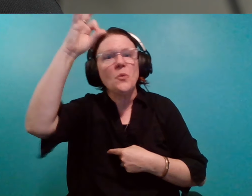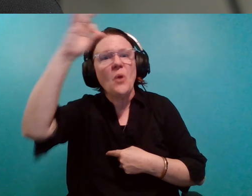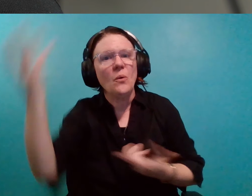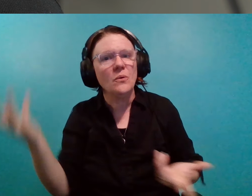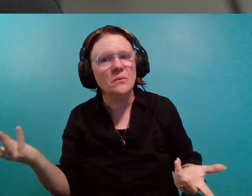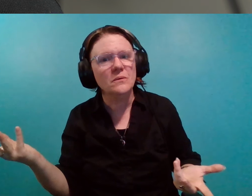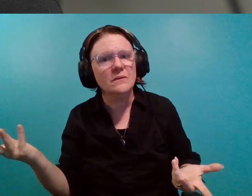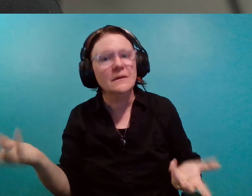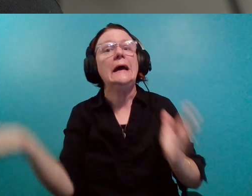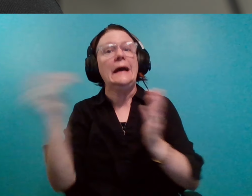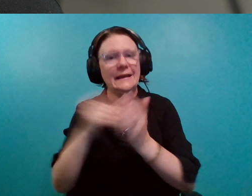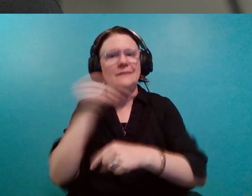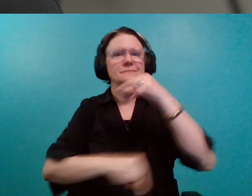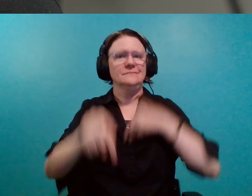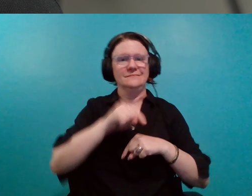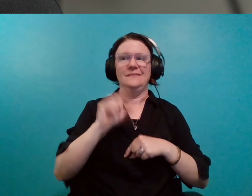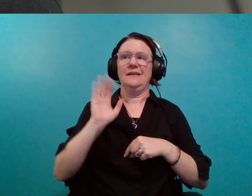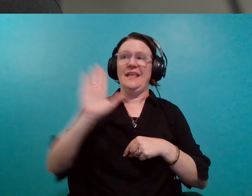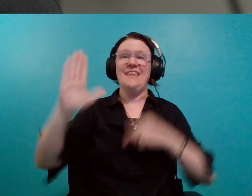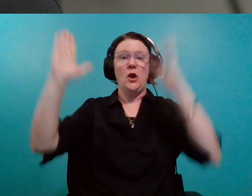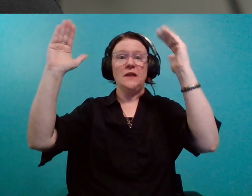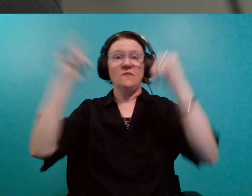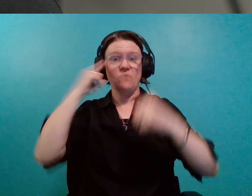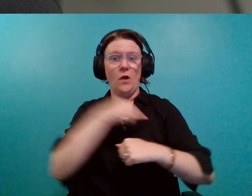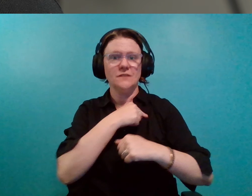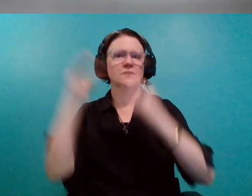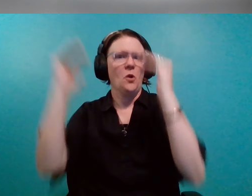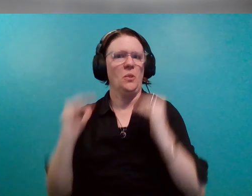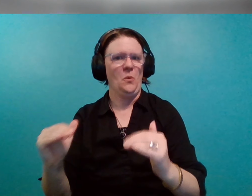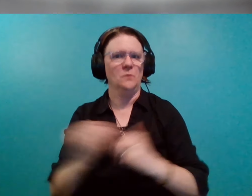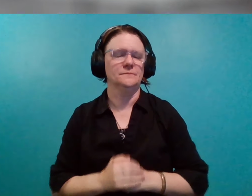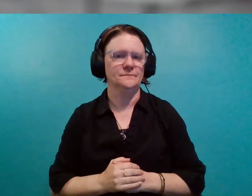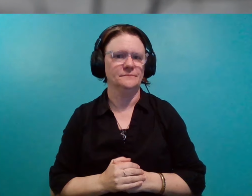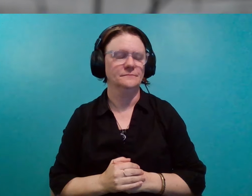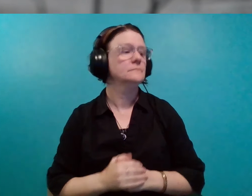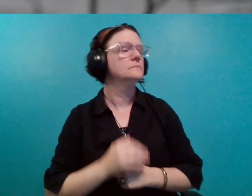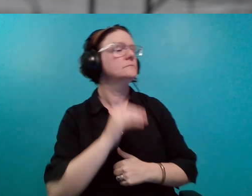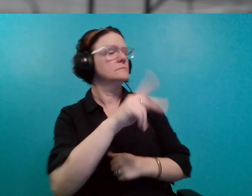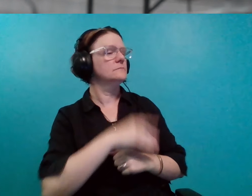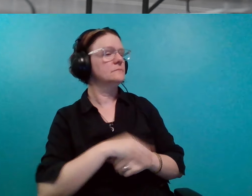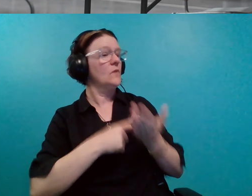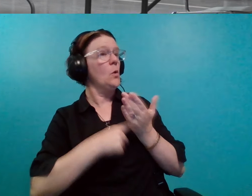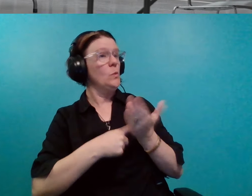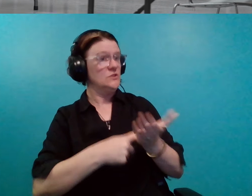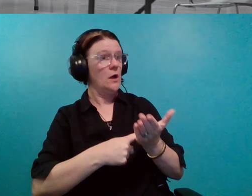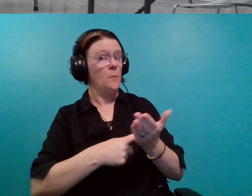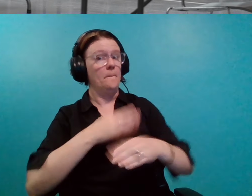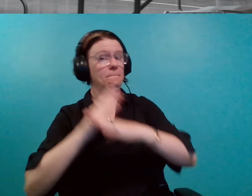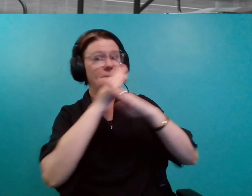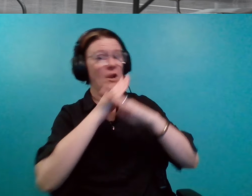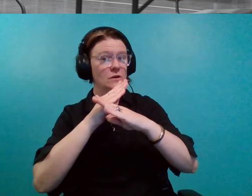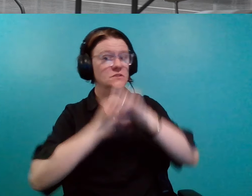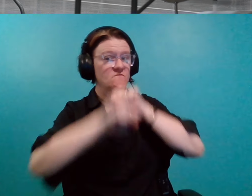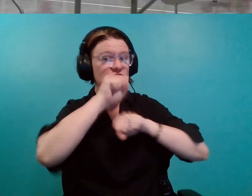don't know, and it's again back to those low expectations. So when we talk about barriers, we can't ignore the